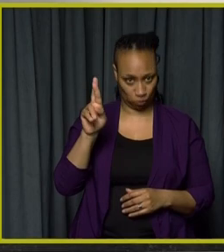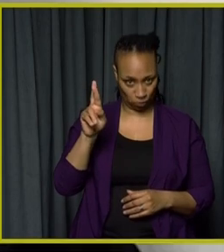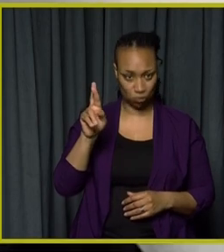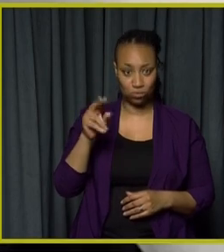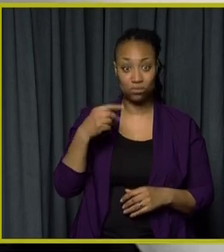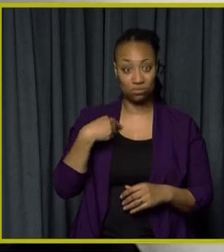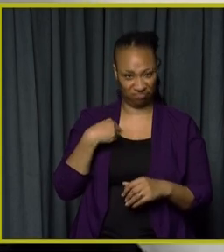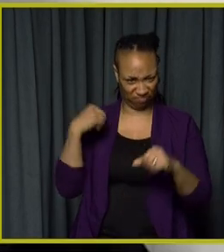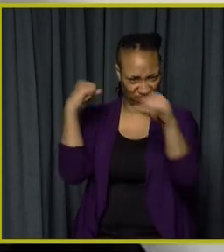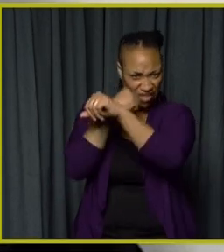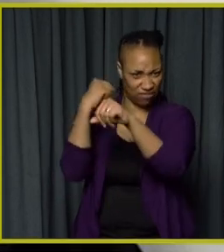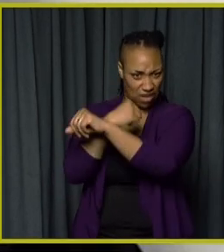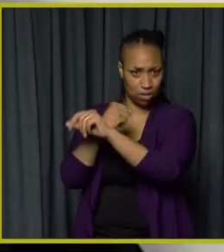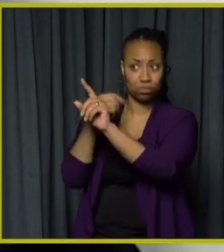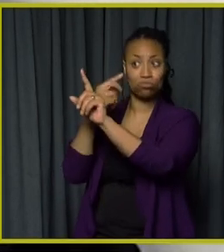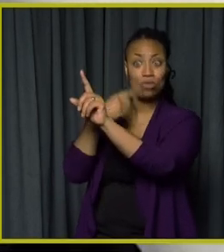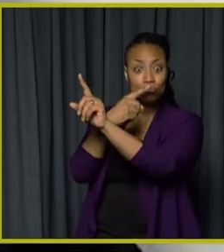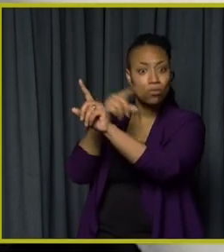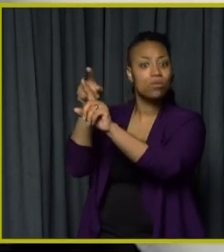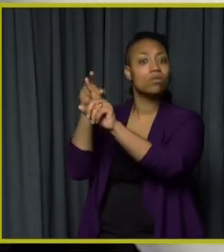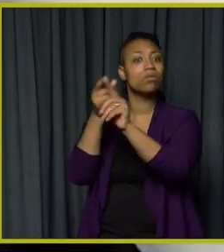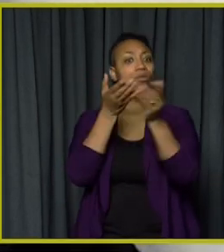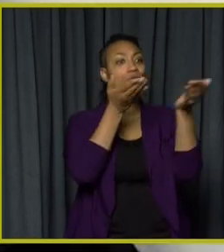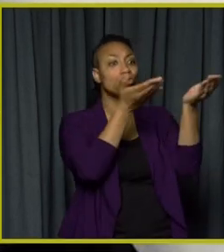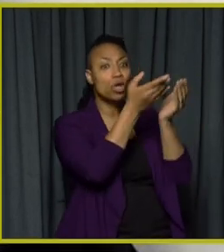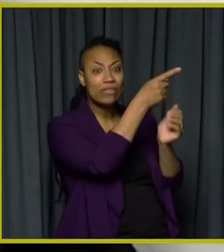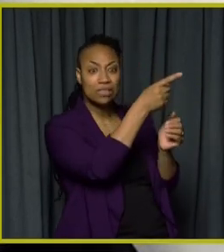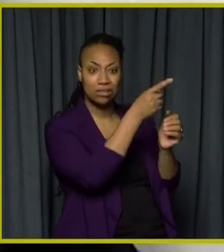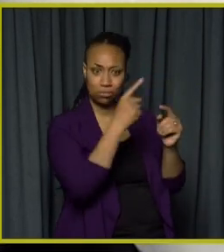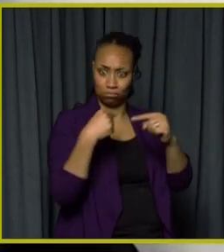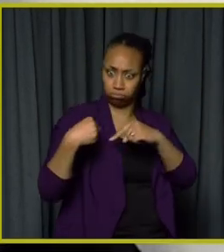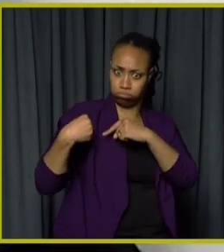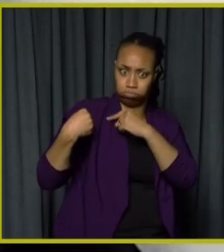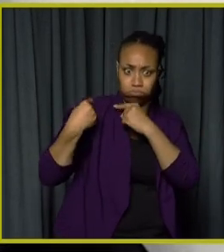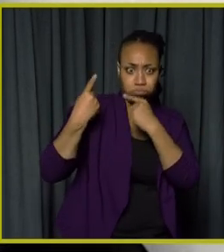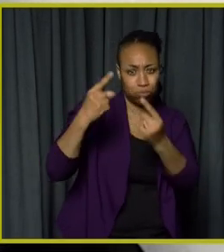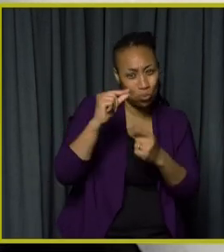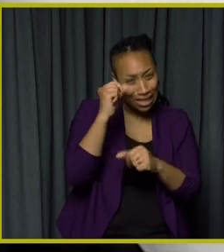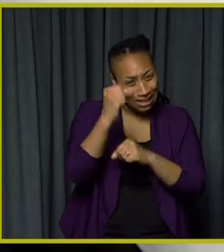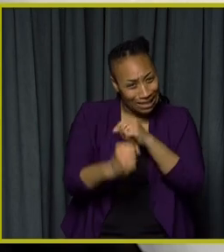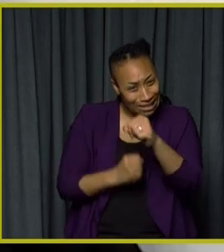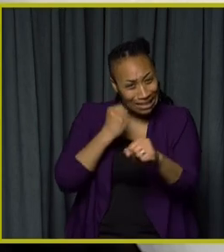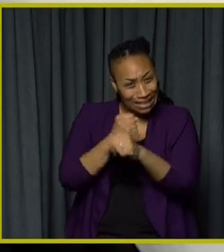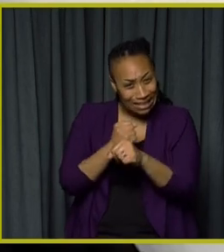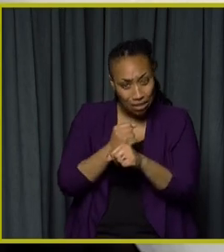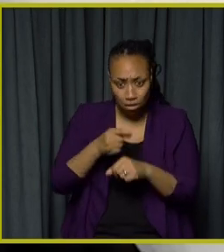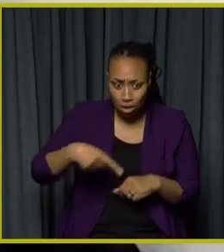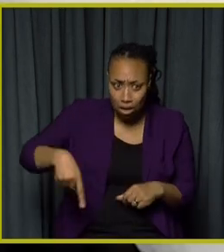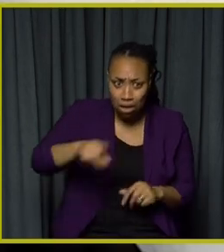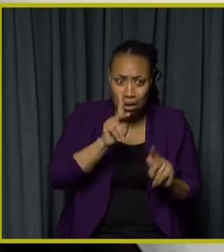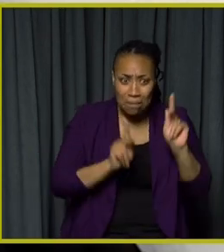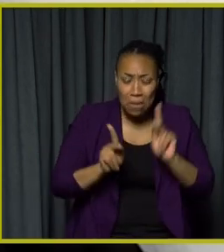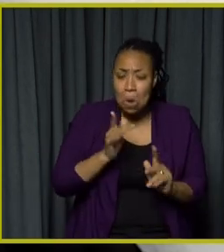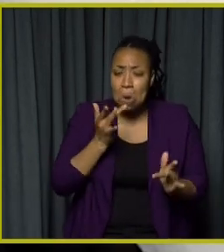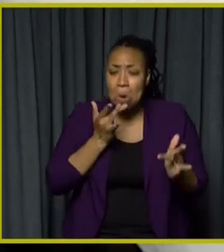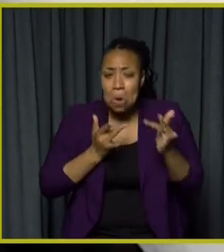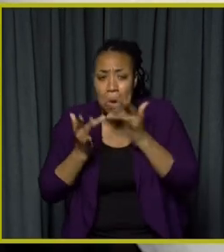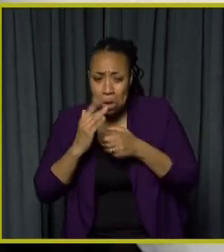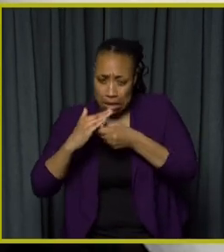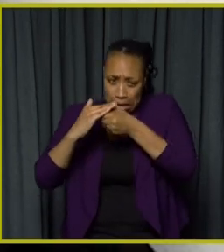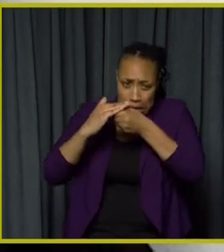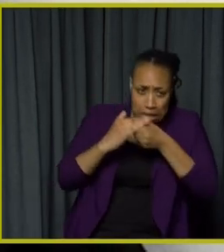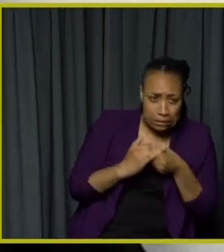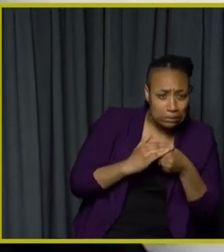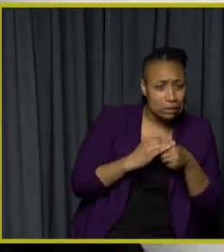last 20 years. These are the poorest workers in America suffering for the subminimum wage of $2.13